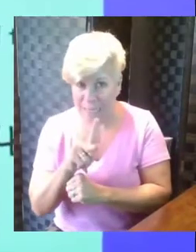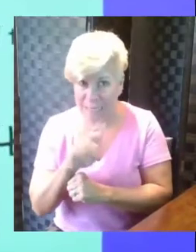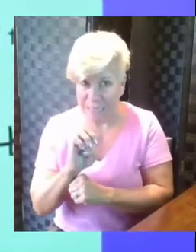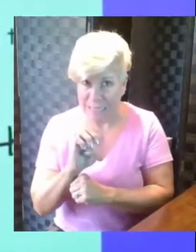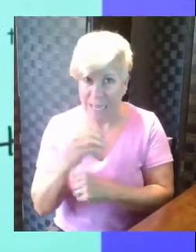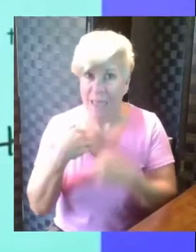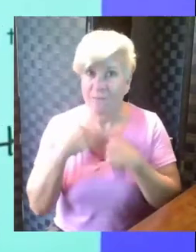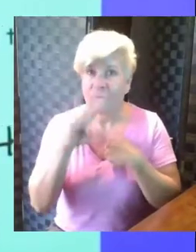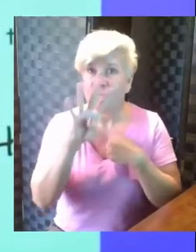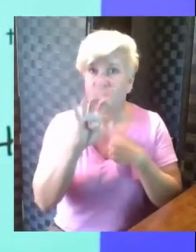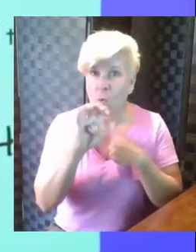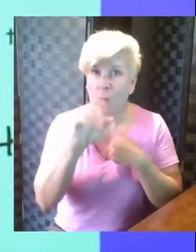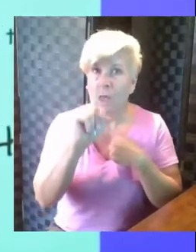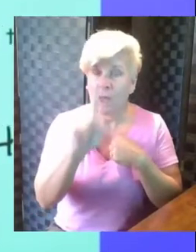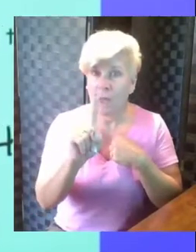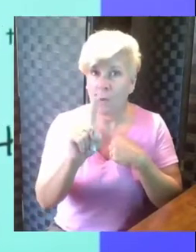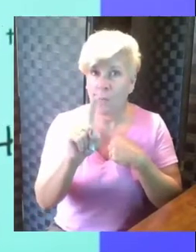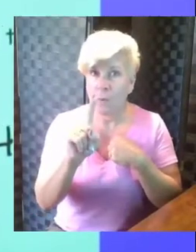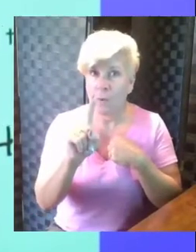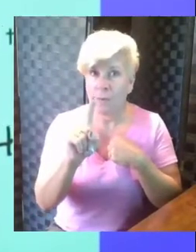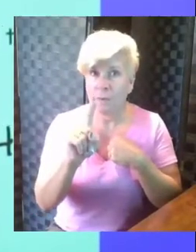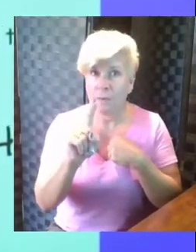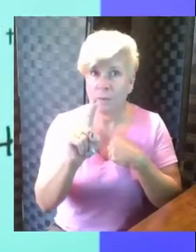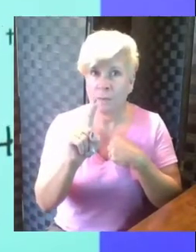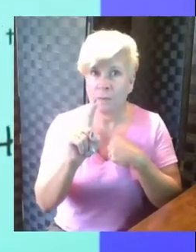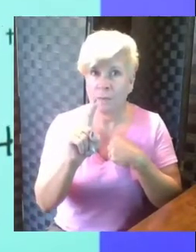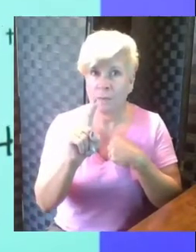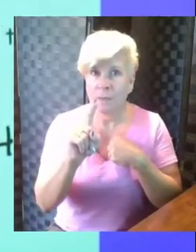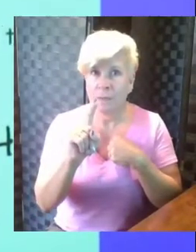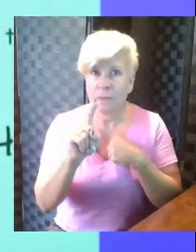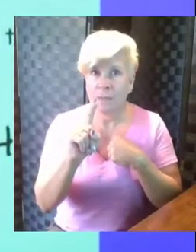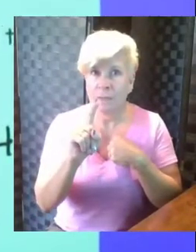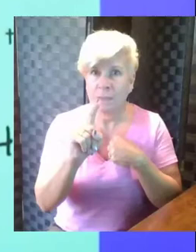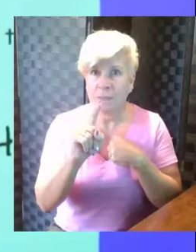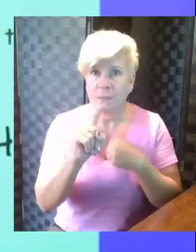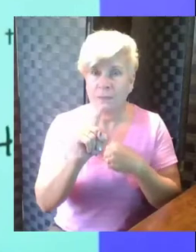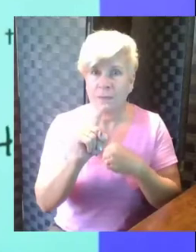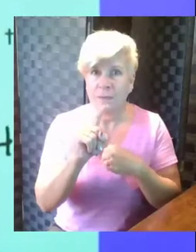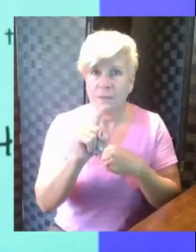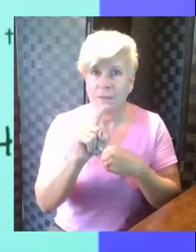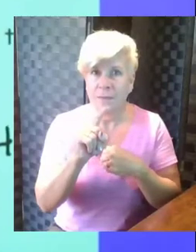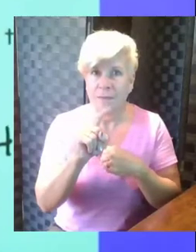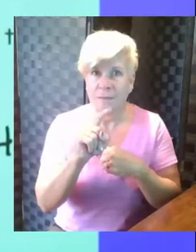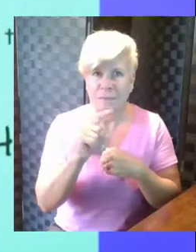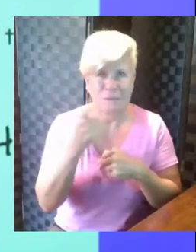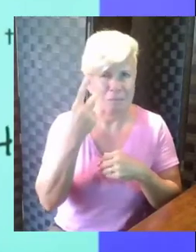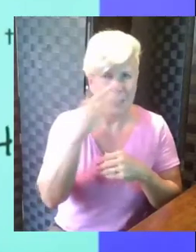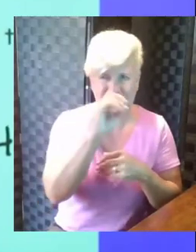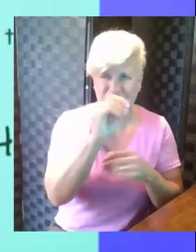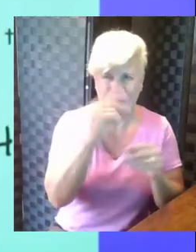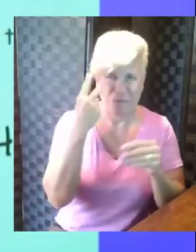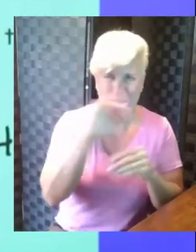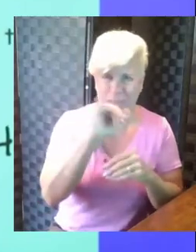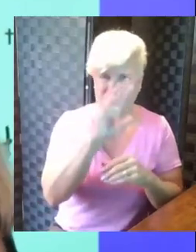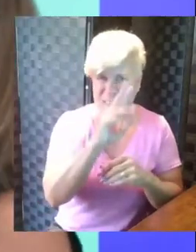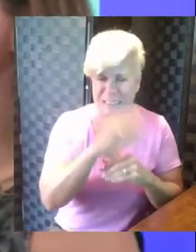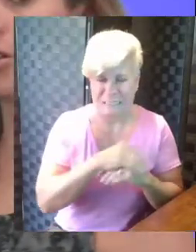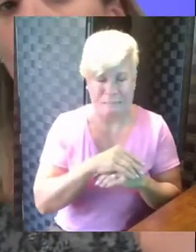have 400, whoa, my goodness, and $1. That looked like a 6, didn't it?